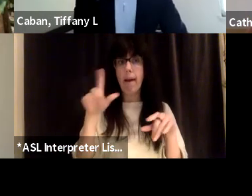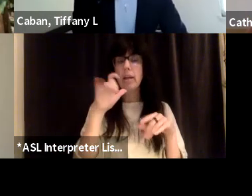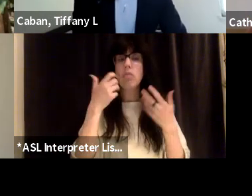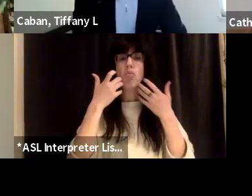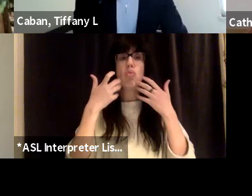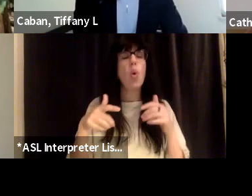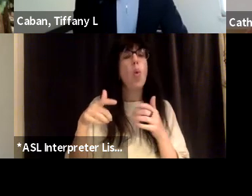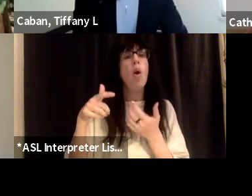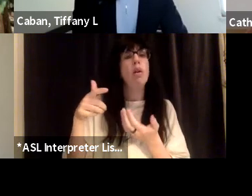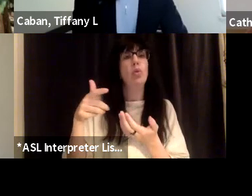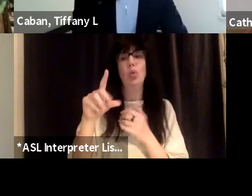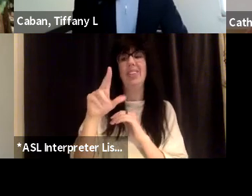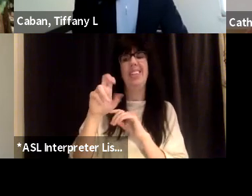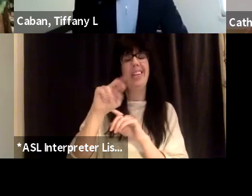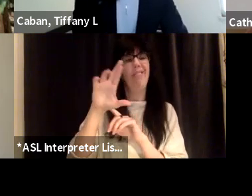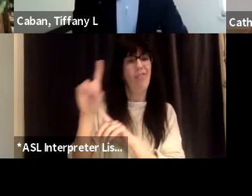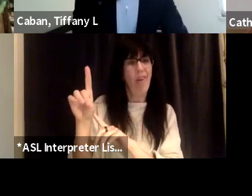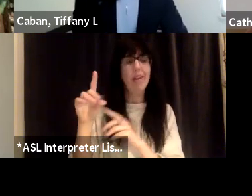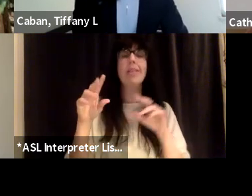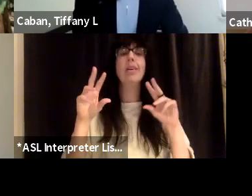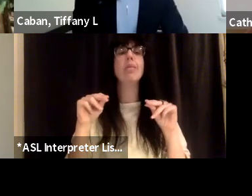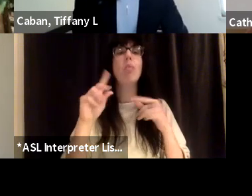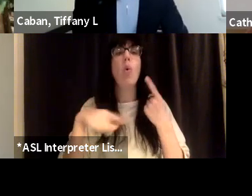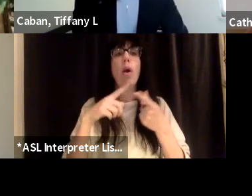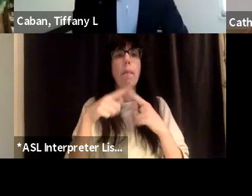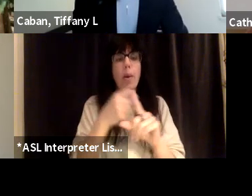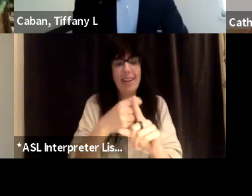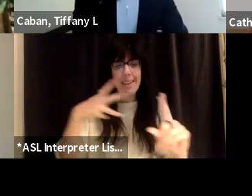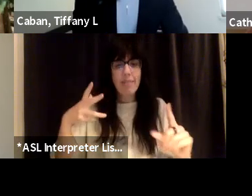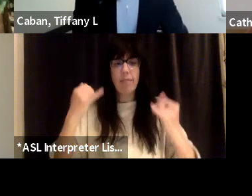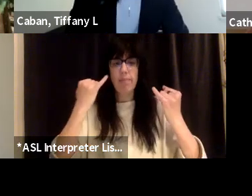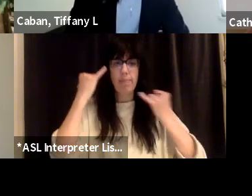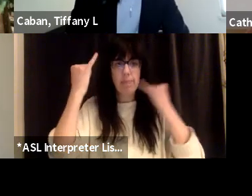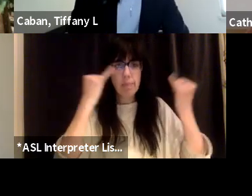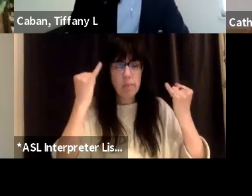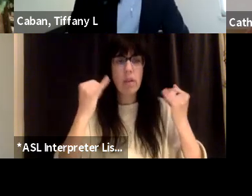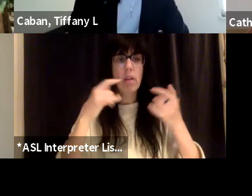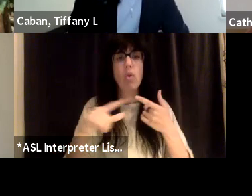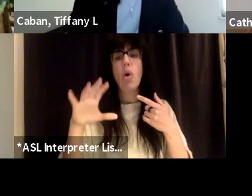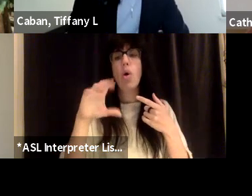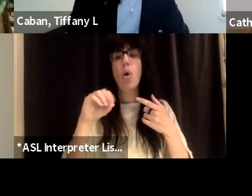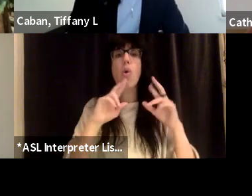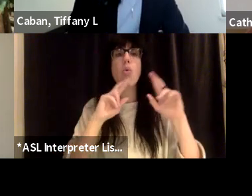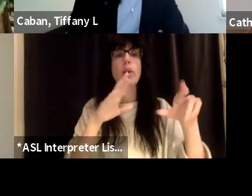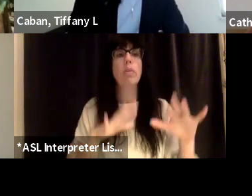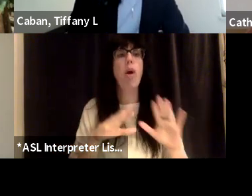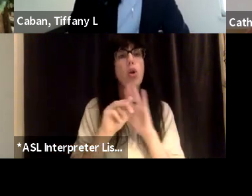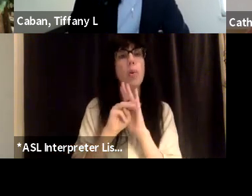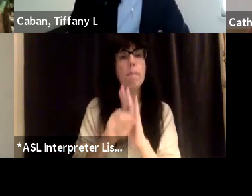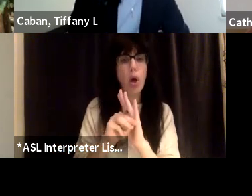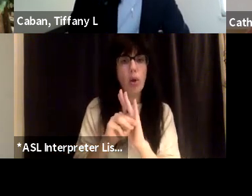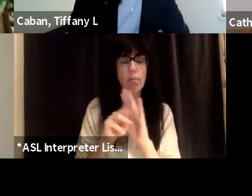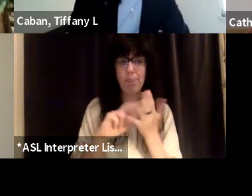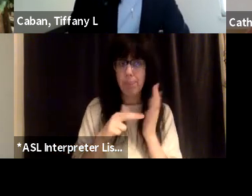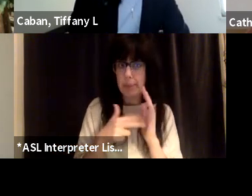It actually calls for piloting an innovation or expanding an innovation that's called a co-responder model. So what you have